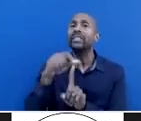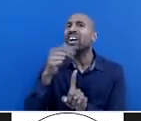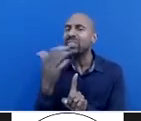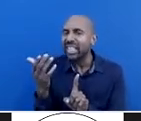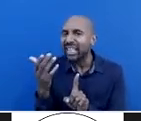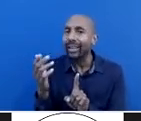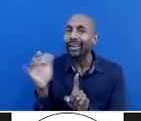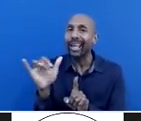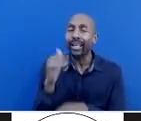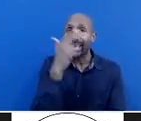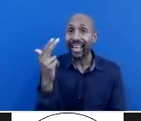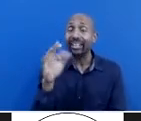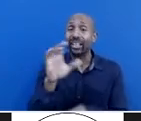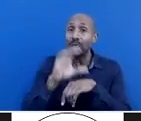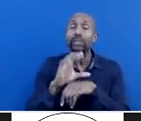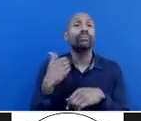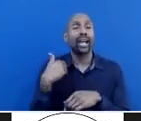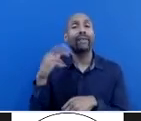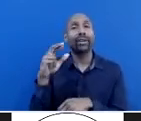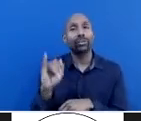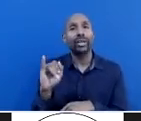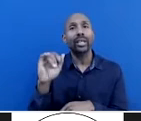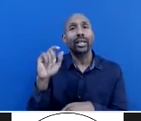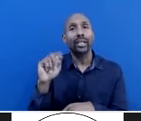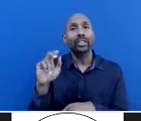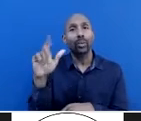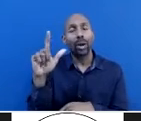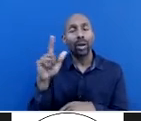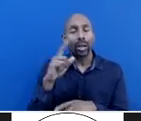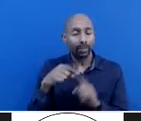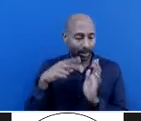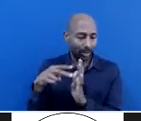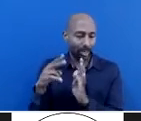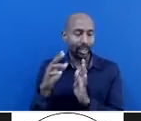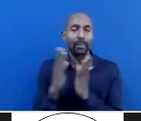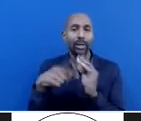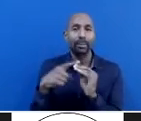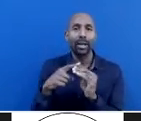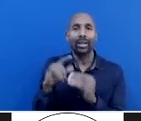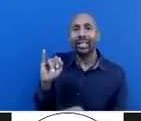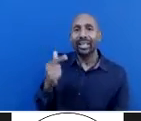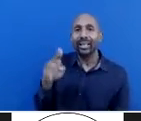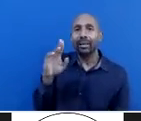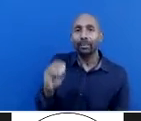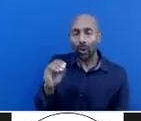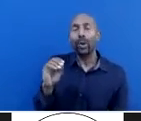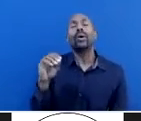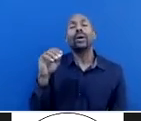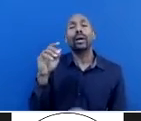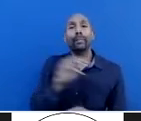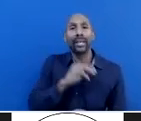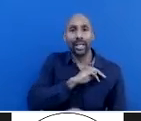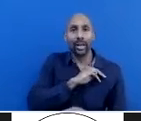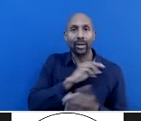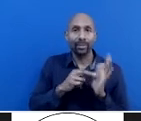Catholic Church, you have these rituals, but like thinking about, reading this book about the Igbo missionaries, or the missionaries and how they